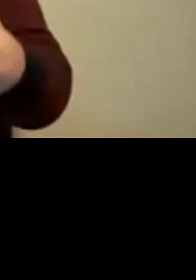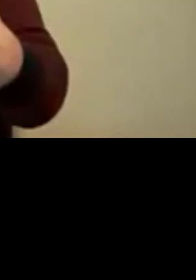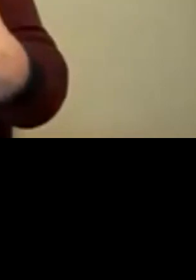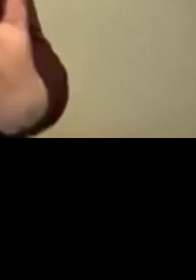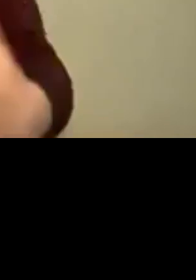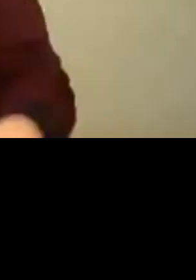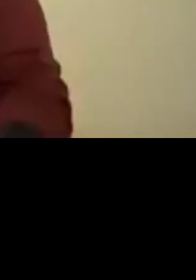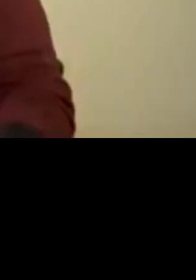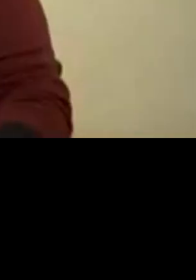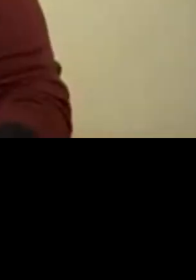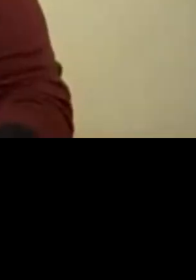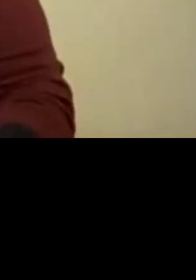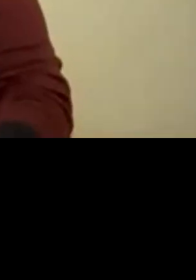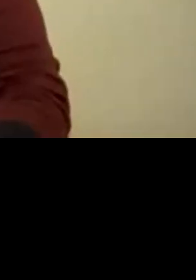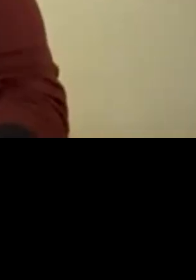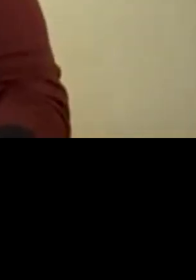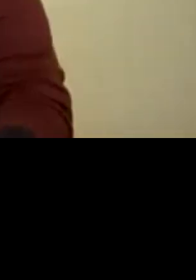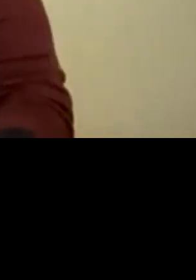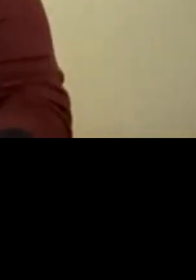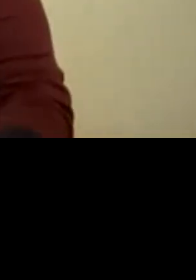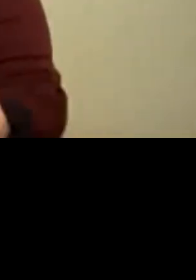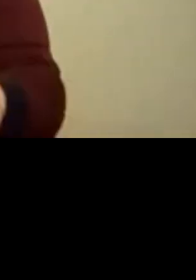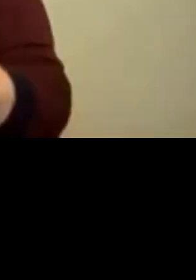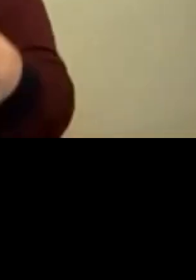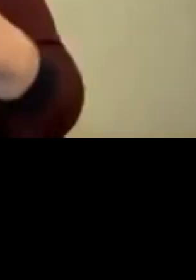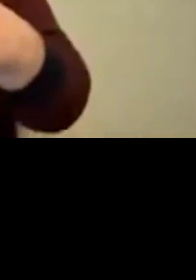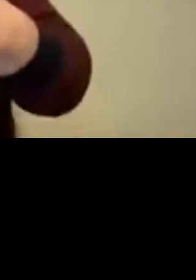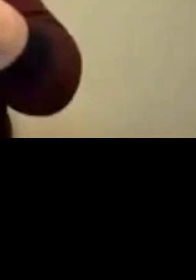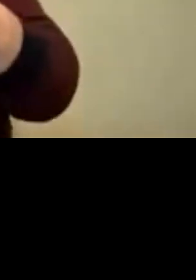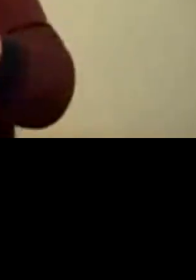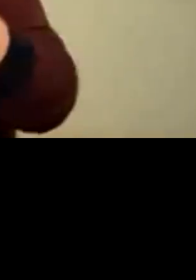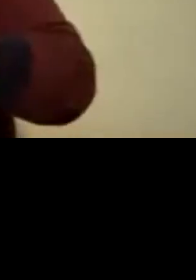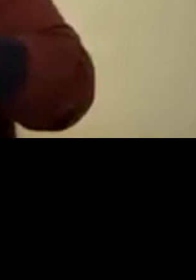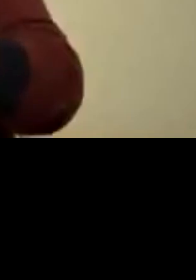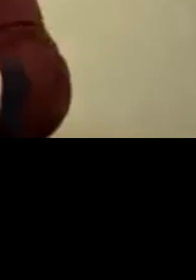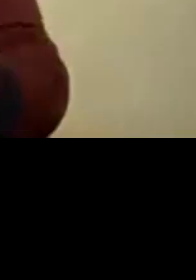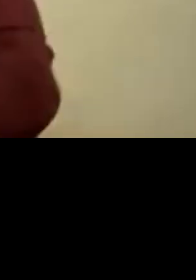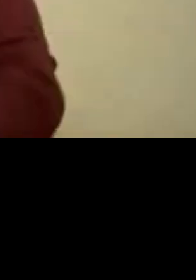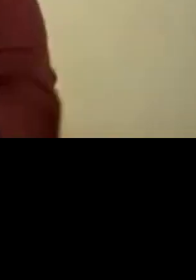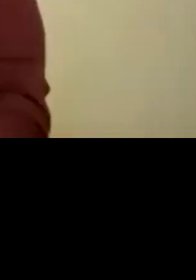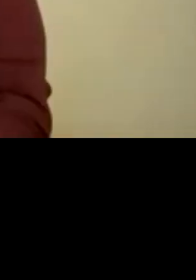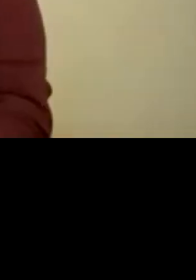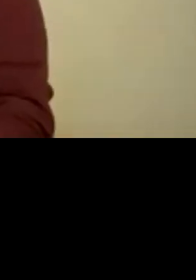It's very interesting, and certainly look forward to hearing what you find when it's all said and done.